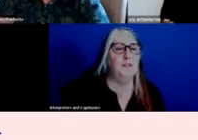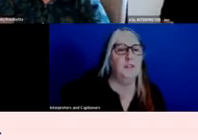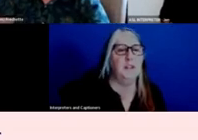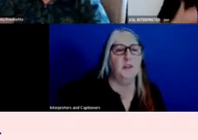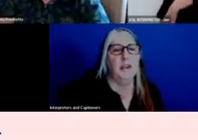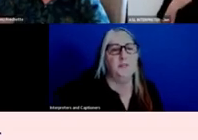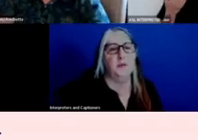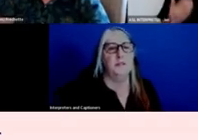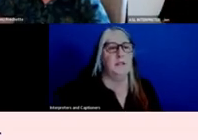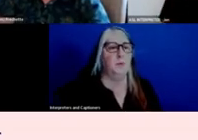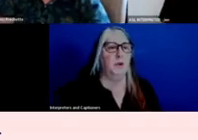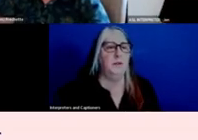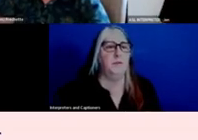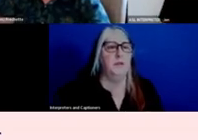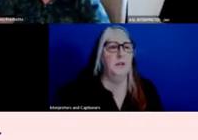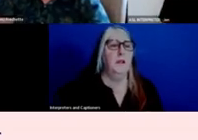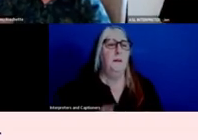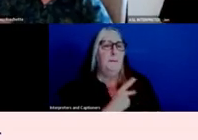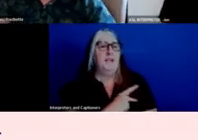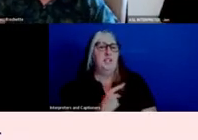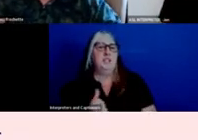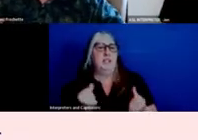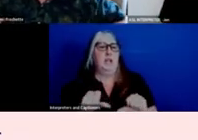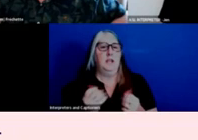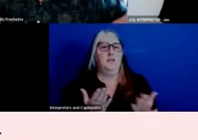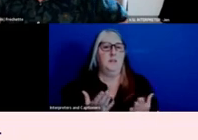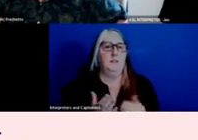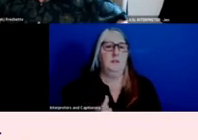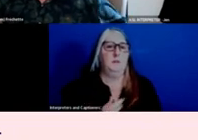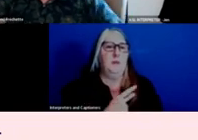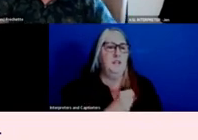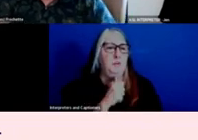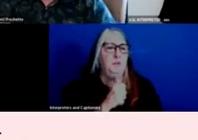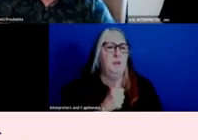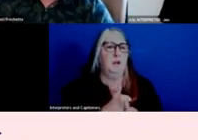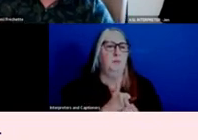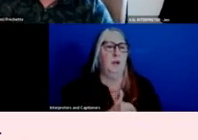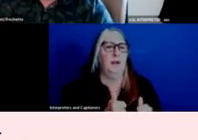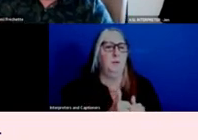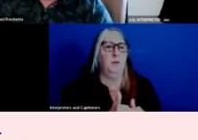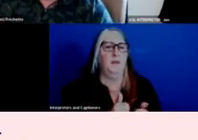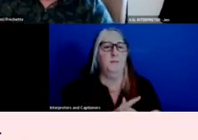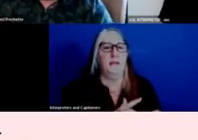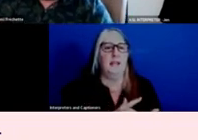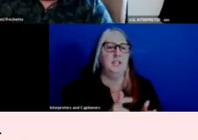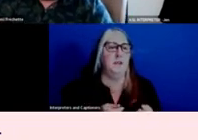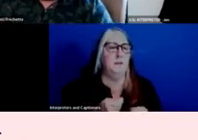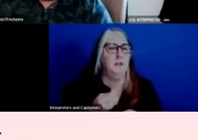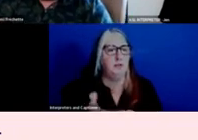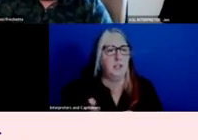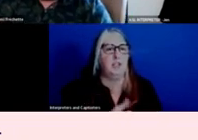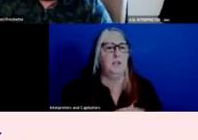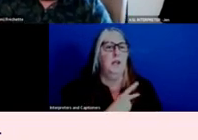Have you ever seen or had to write these words? Patient declined services, patient was not compliant with